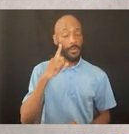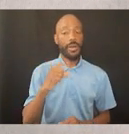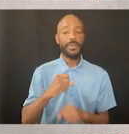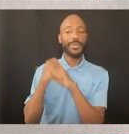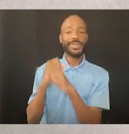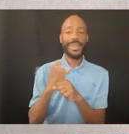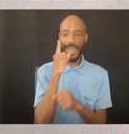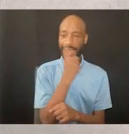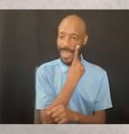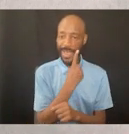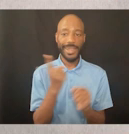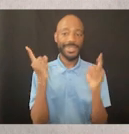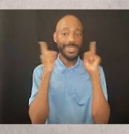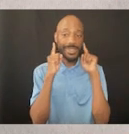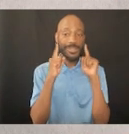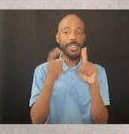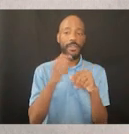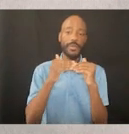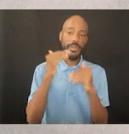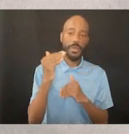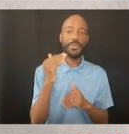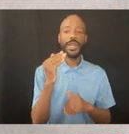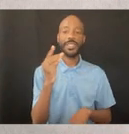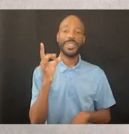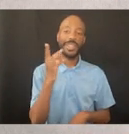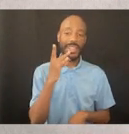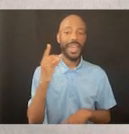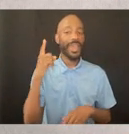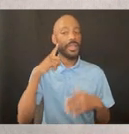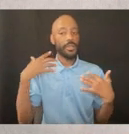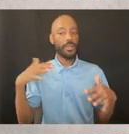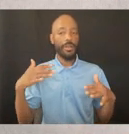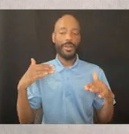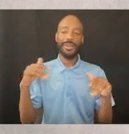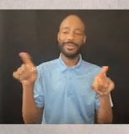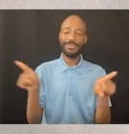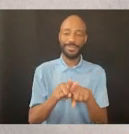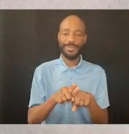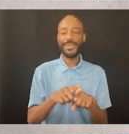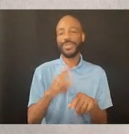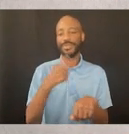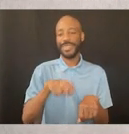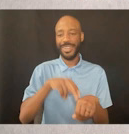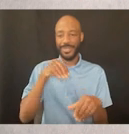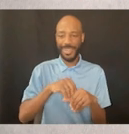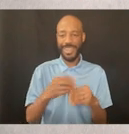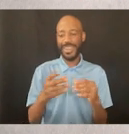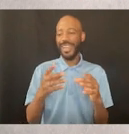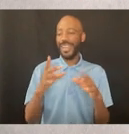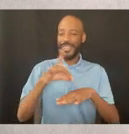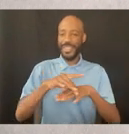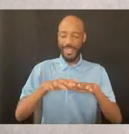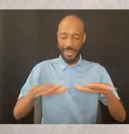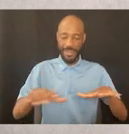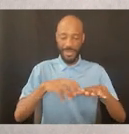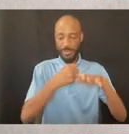and ears from too much light or noise, like a potato in the earth, according to one hat maker. It is reversible with